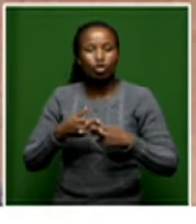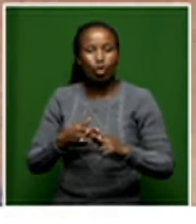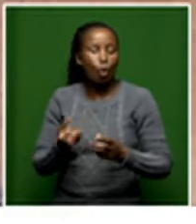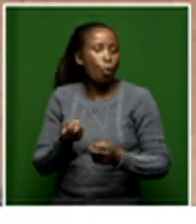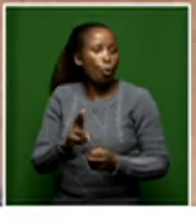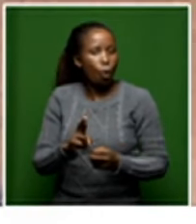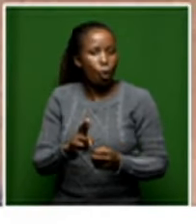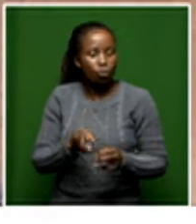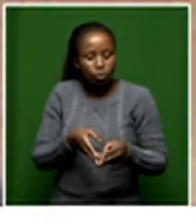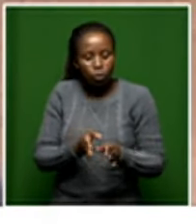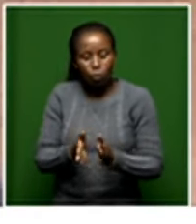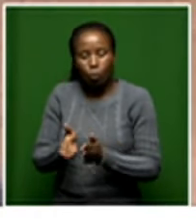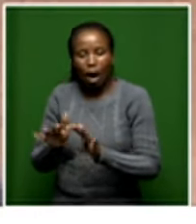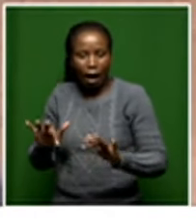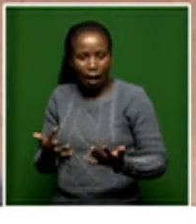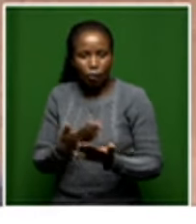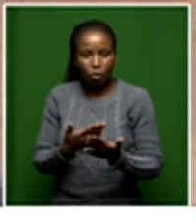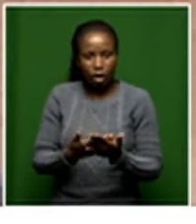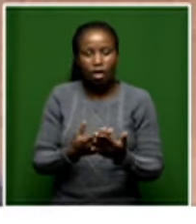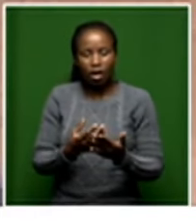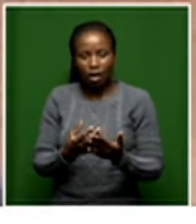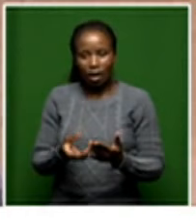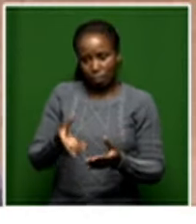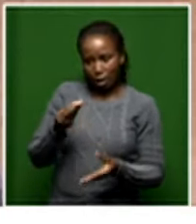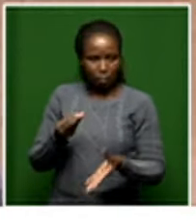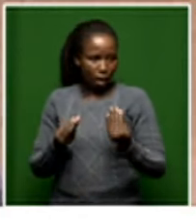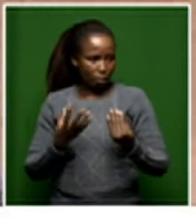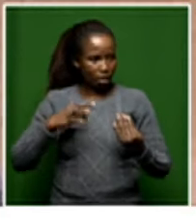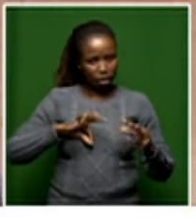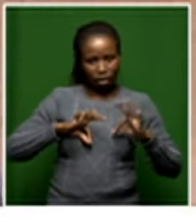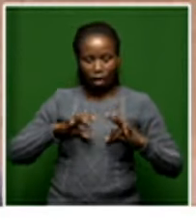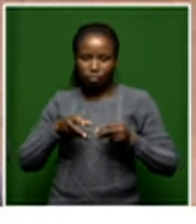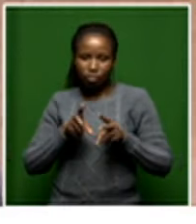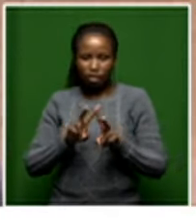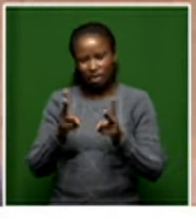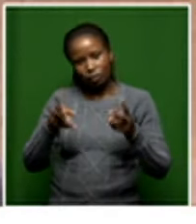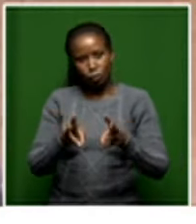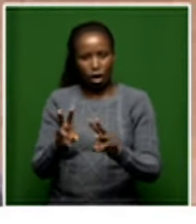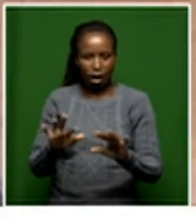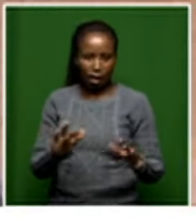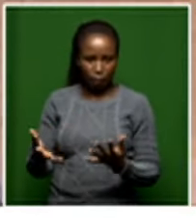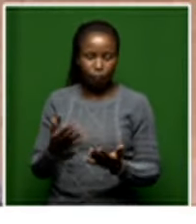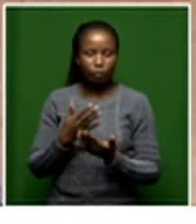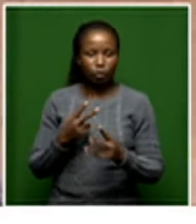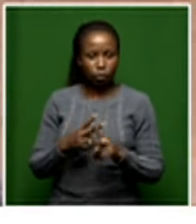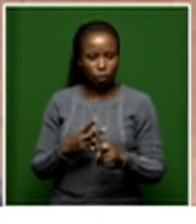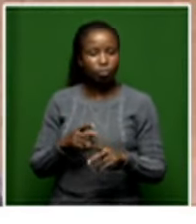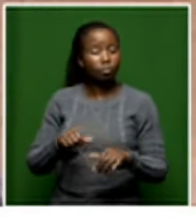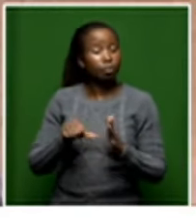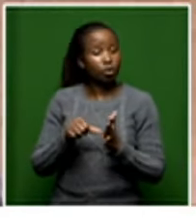how they can diversify their income. It's really important to do that within a local